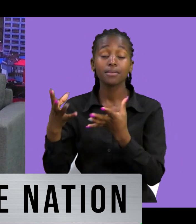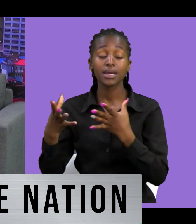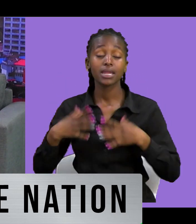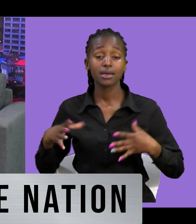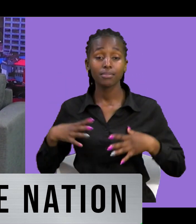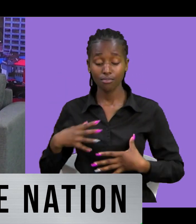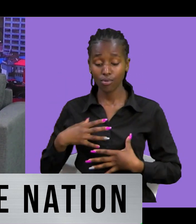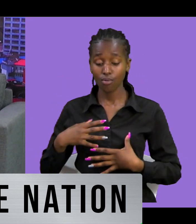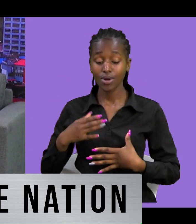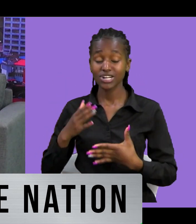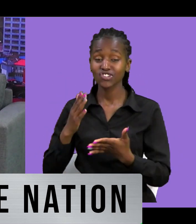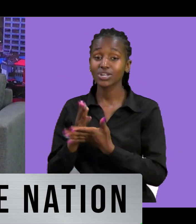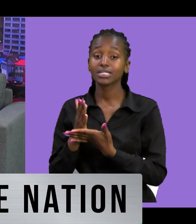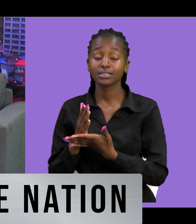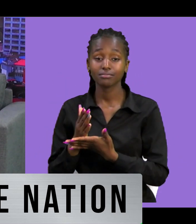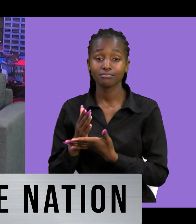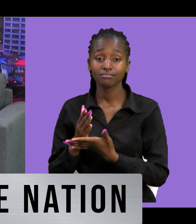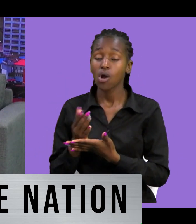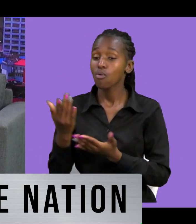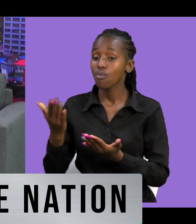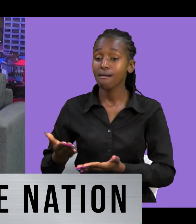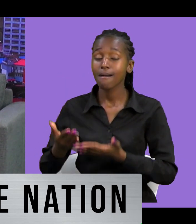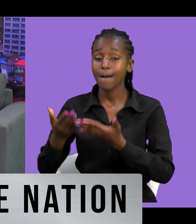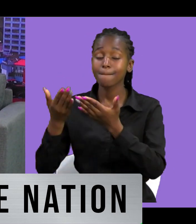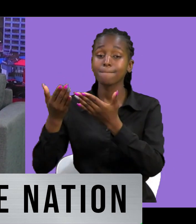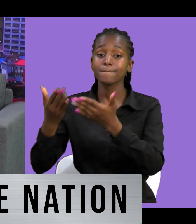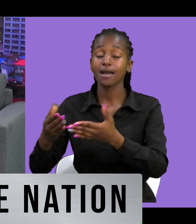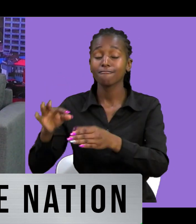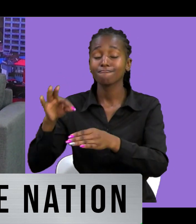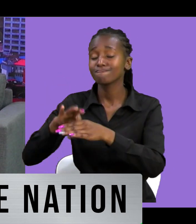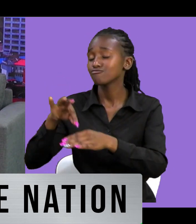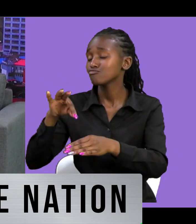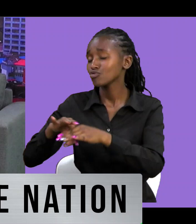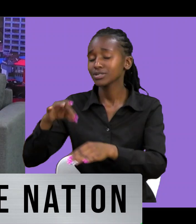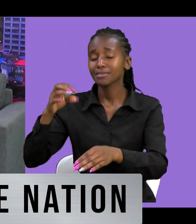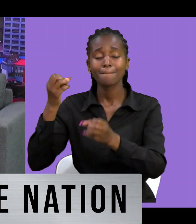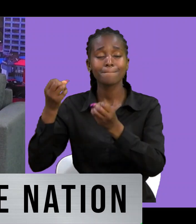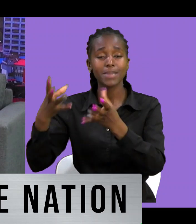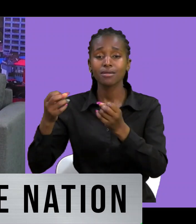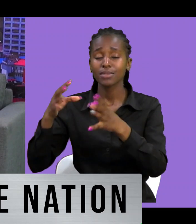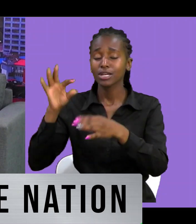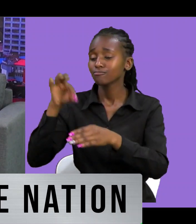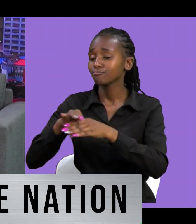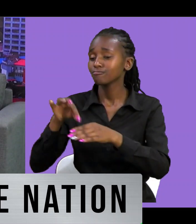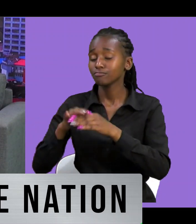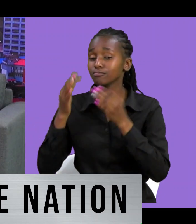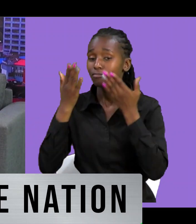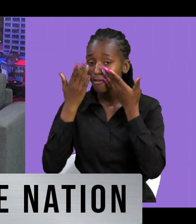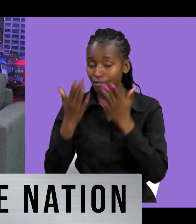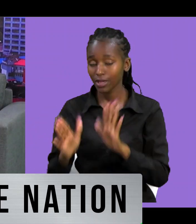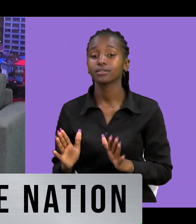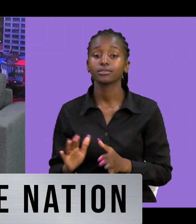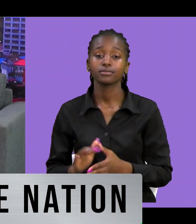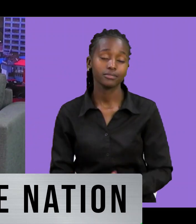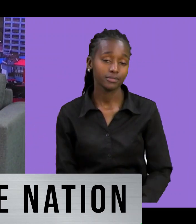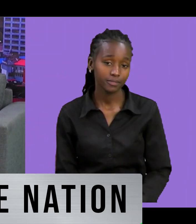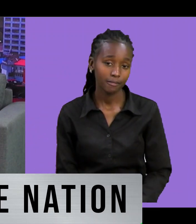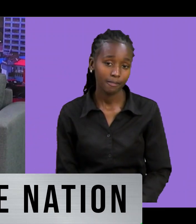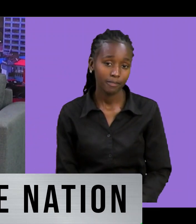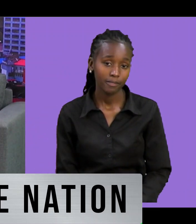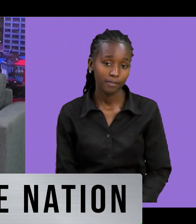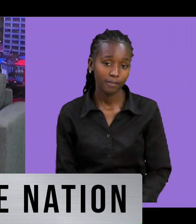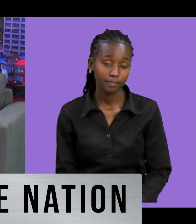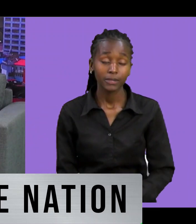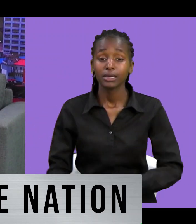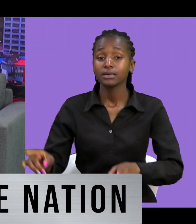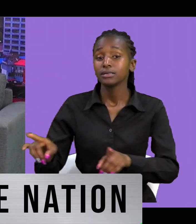trusted, gave you their vote with their everything, and I normally come and it's